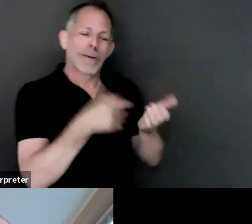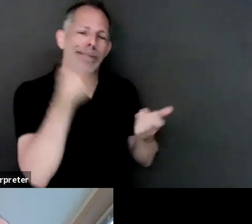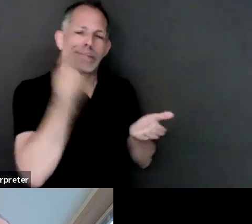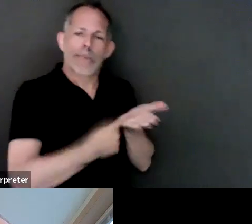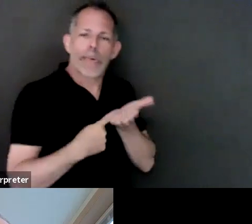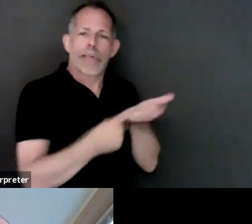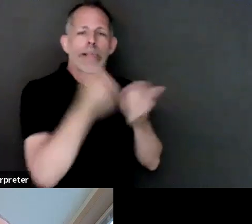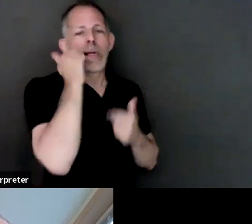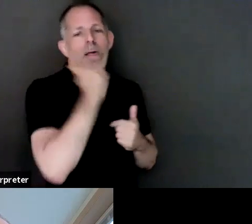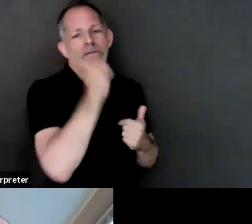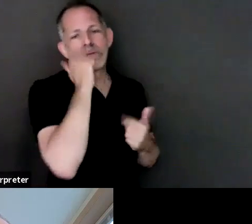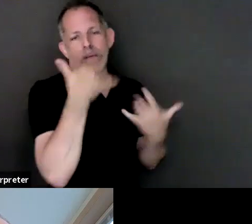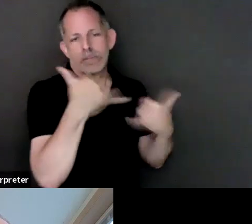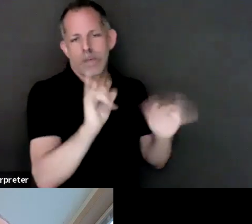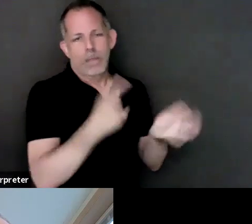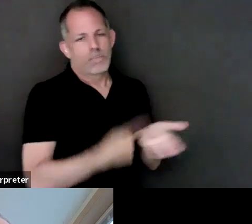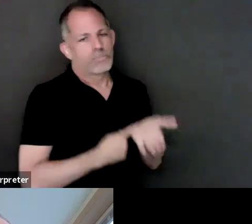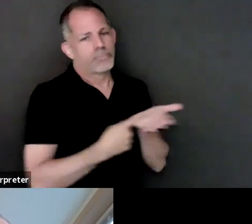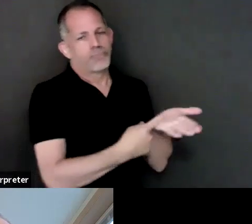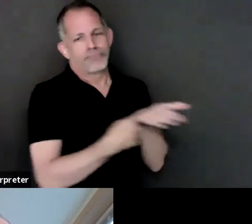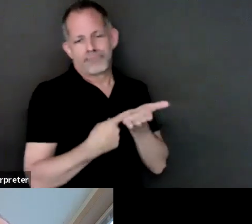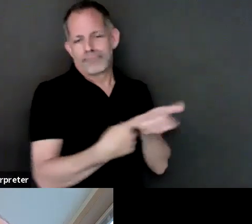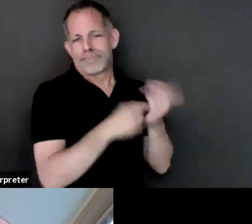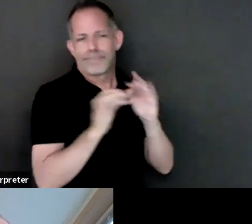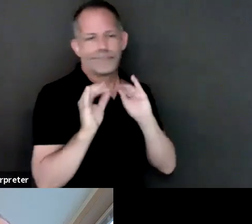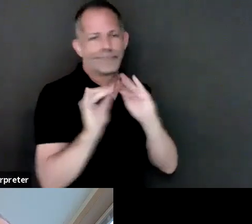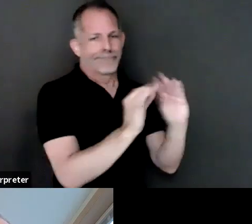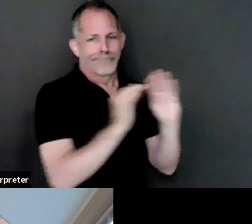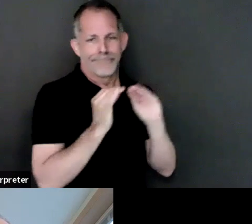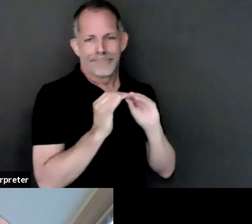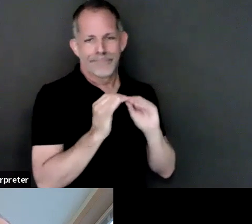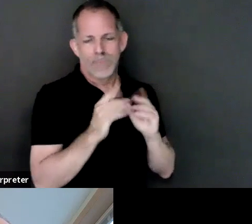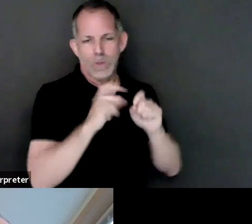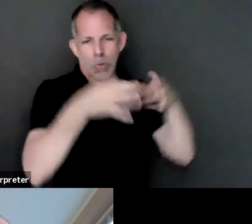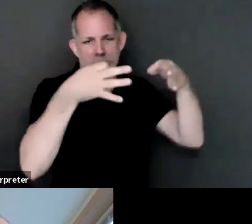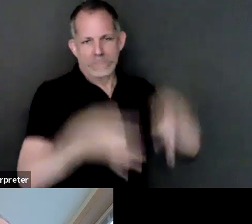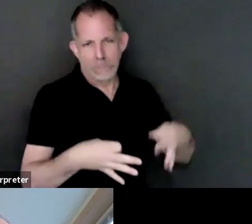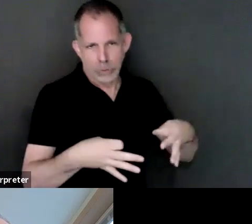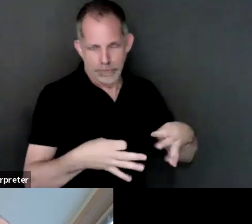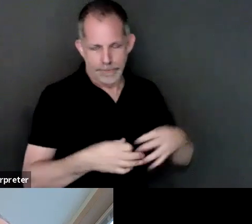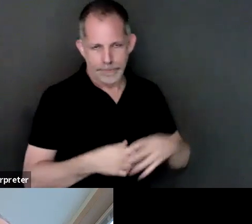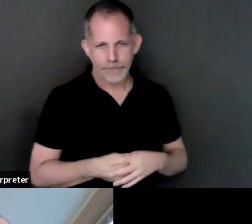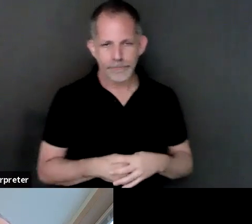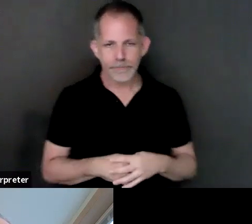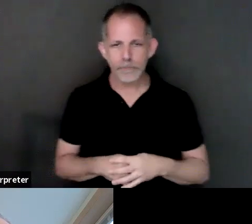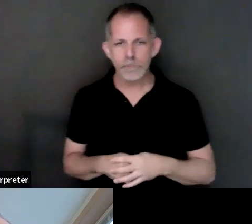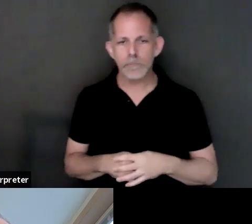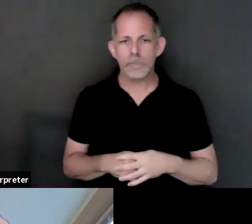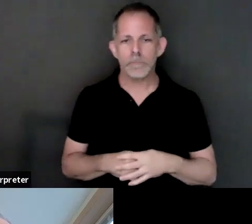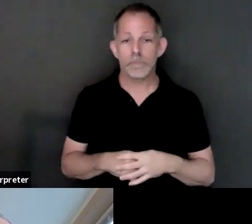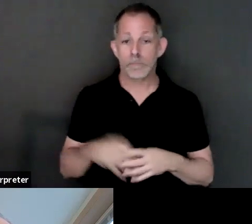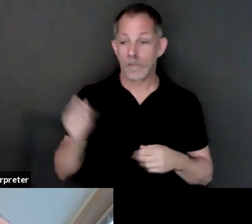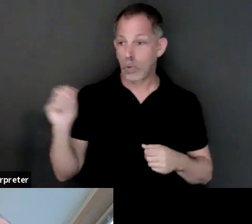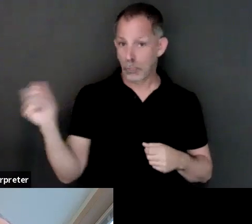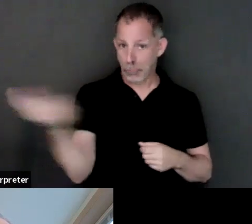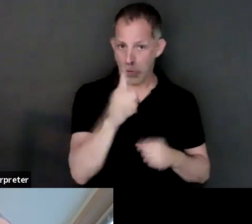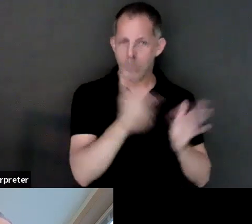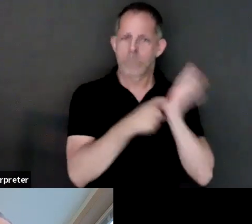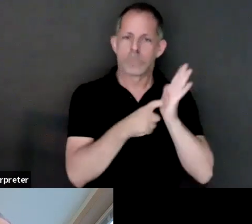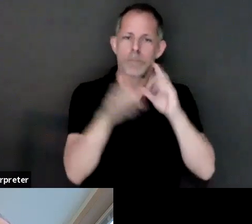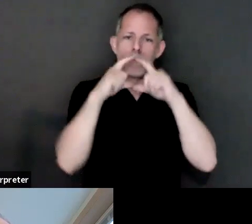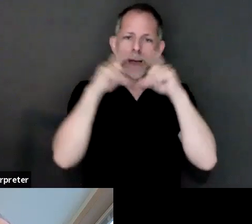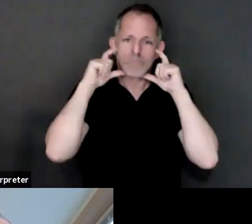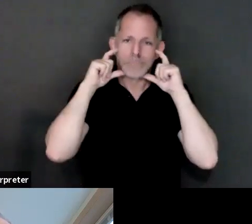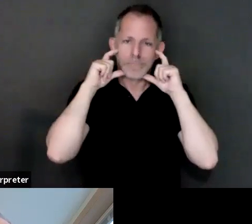officer's directive, wearing masks indoors at the county campus, public spaces. And so we're taking that